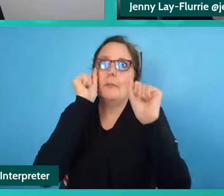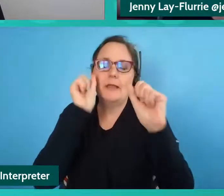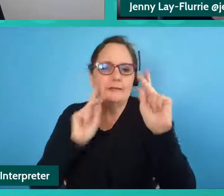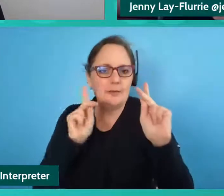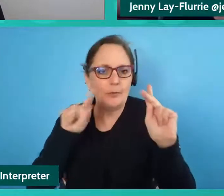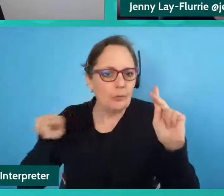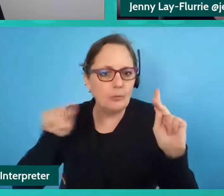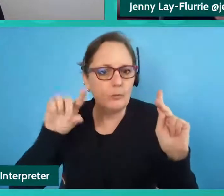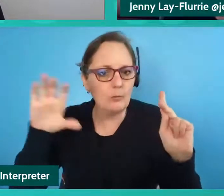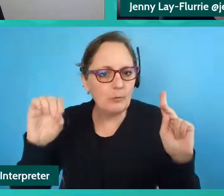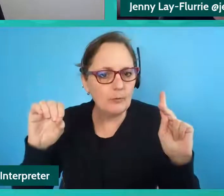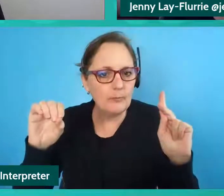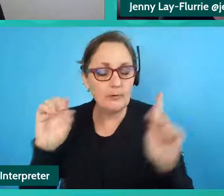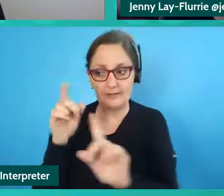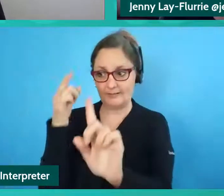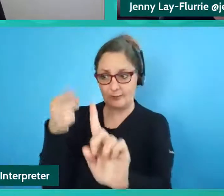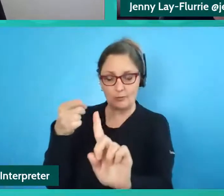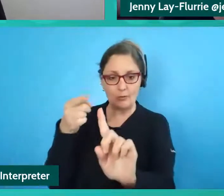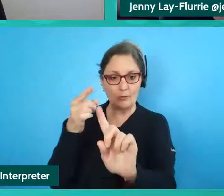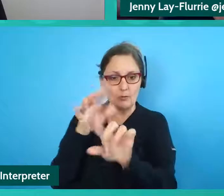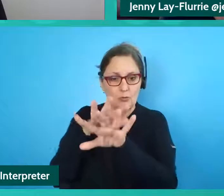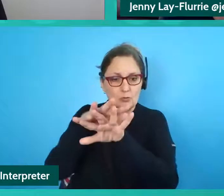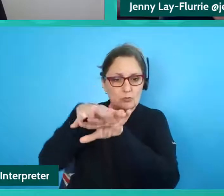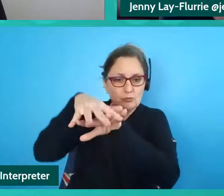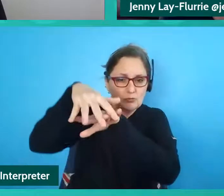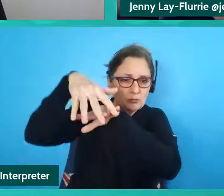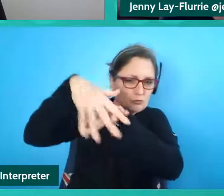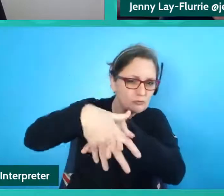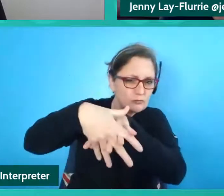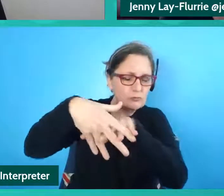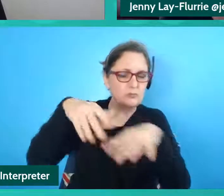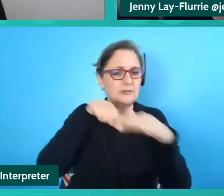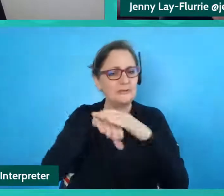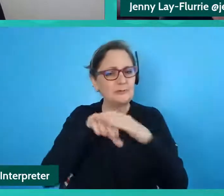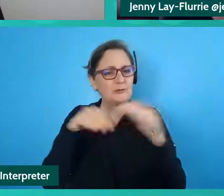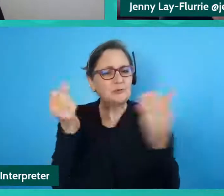goal is really to infuse accessibility into everything that we do.